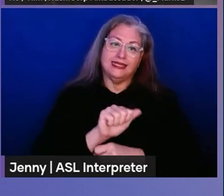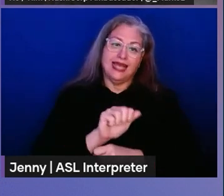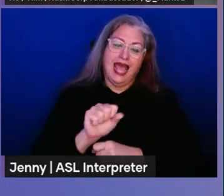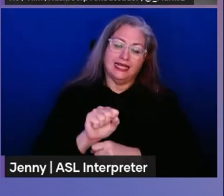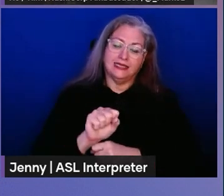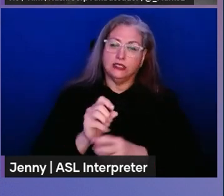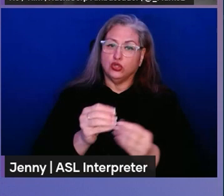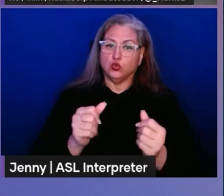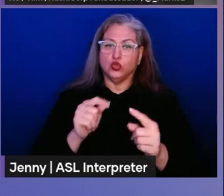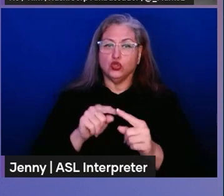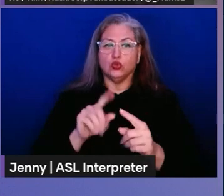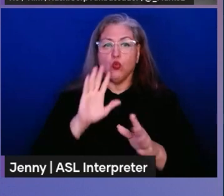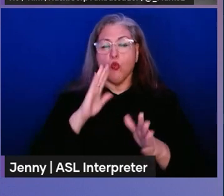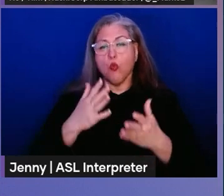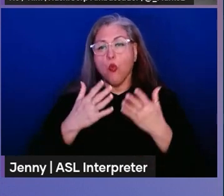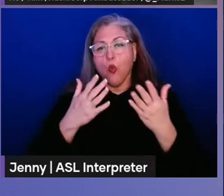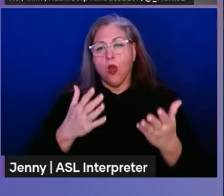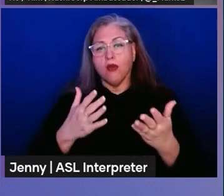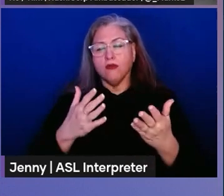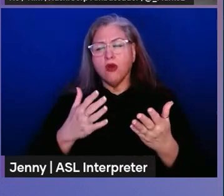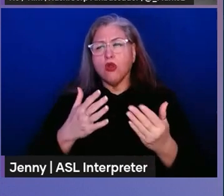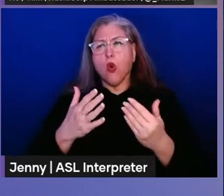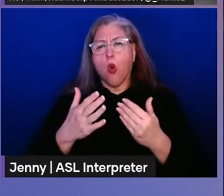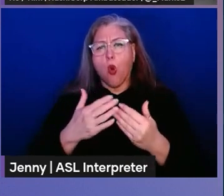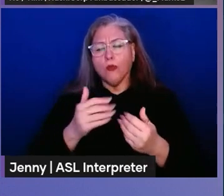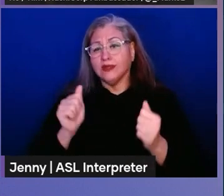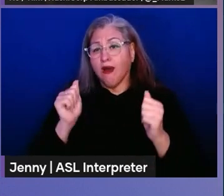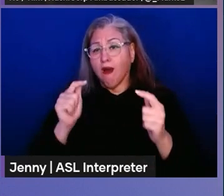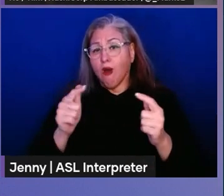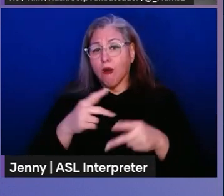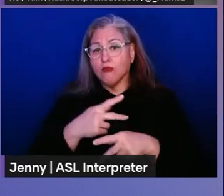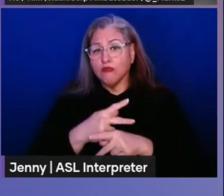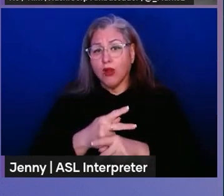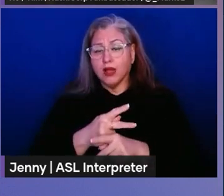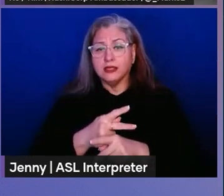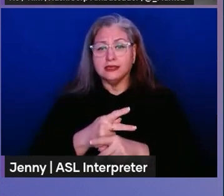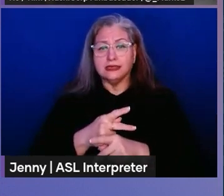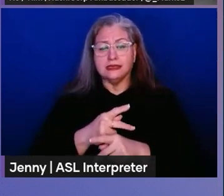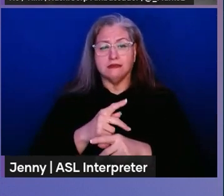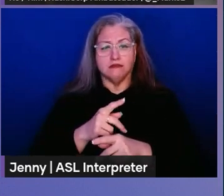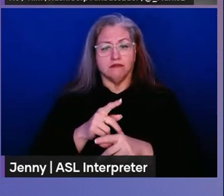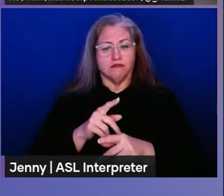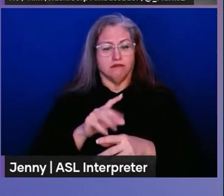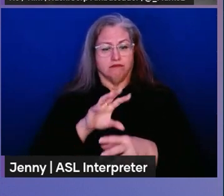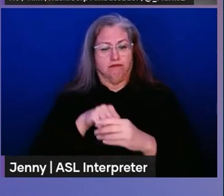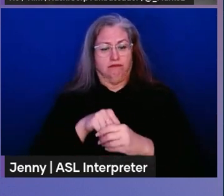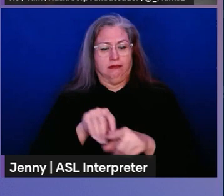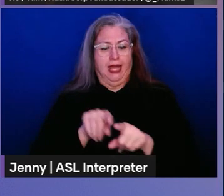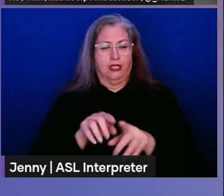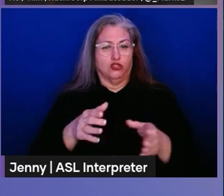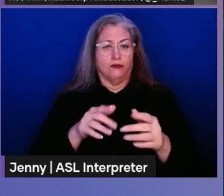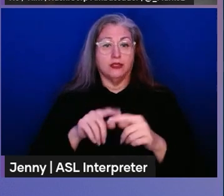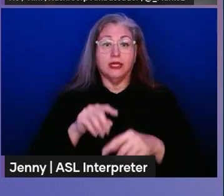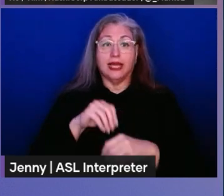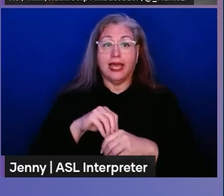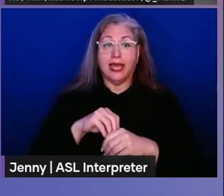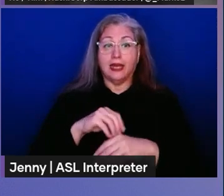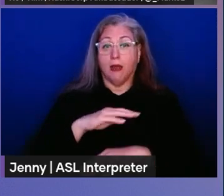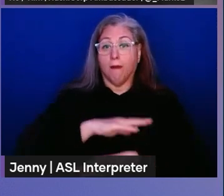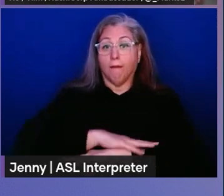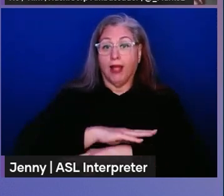It offers almost all products as a service. So on the platform, you can